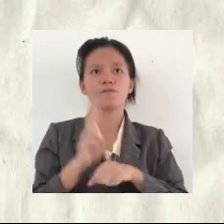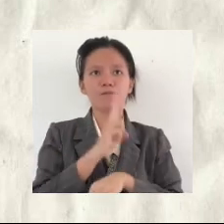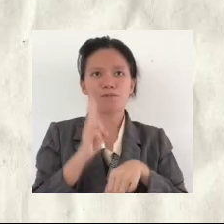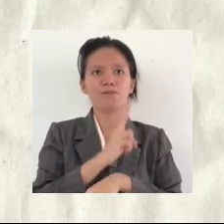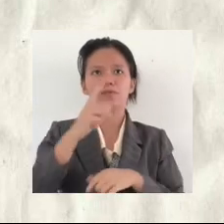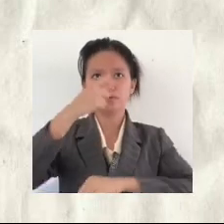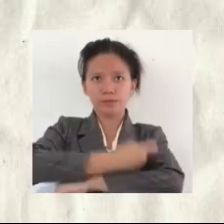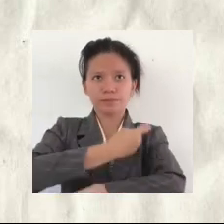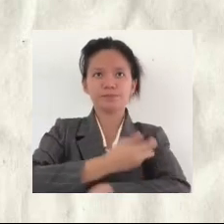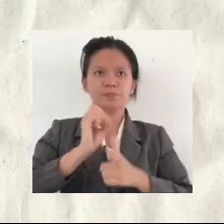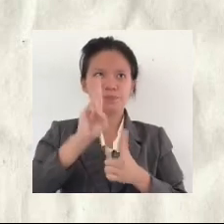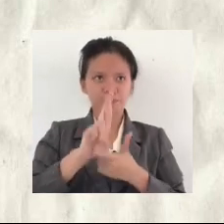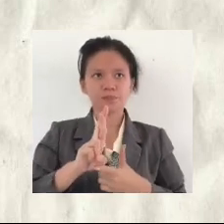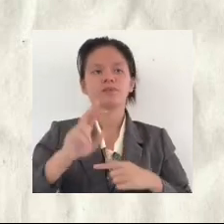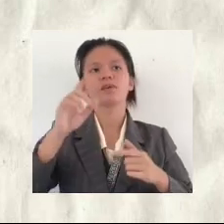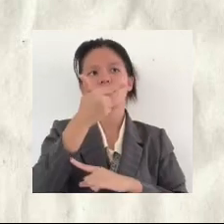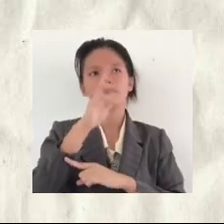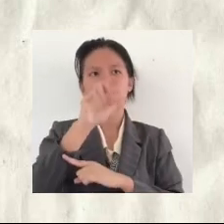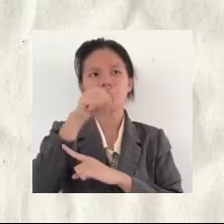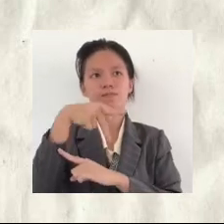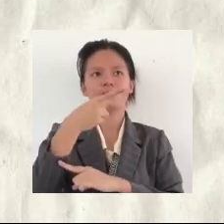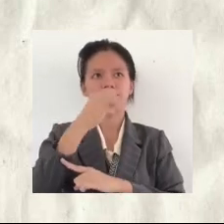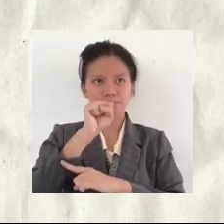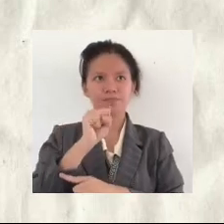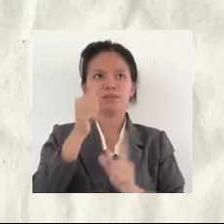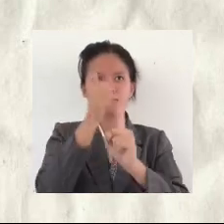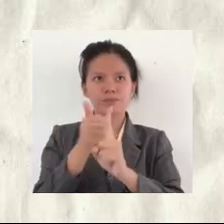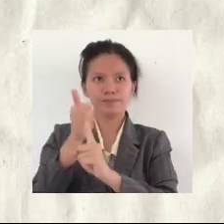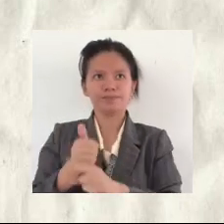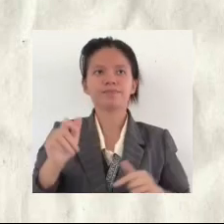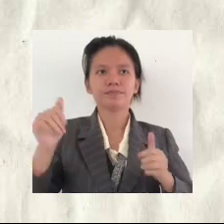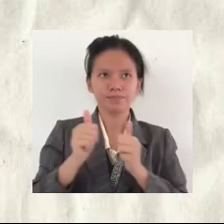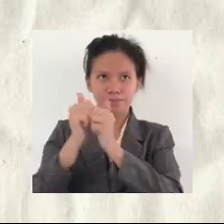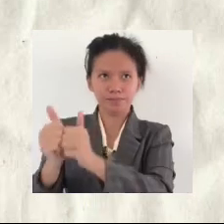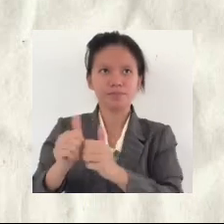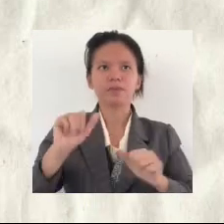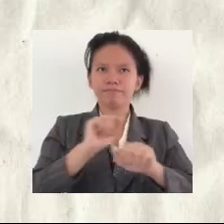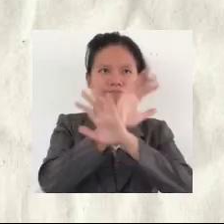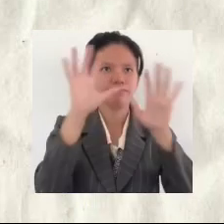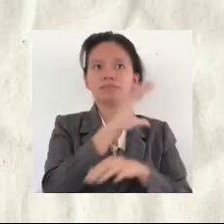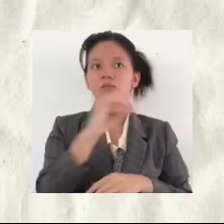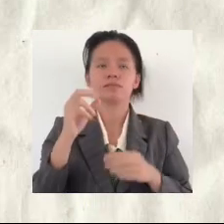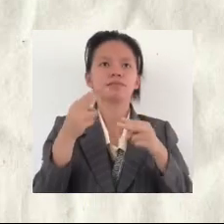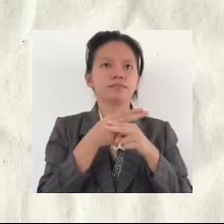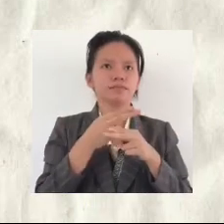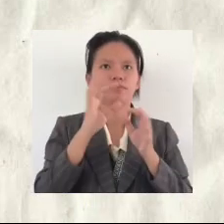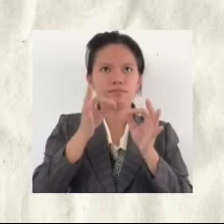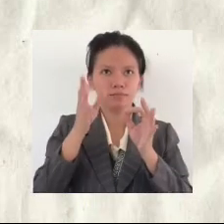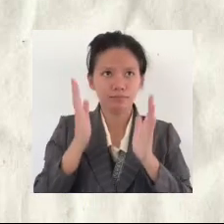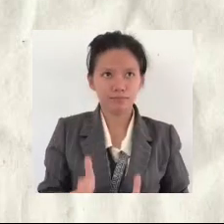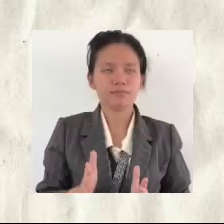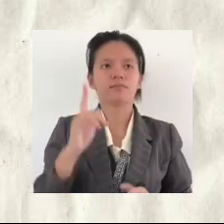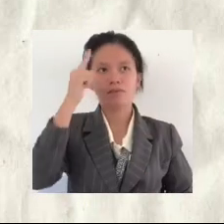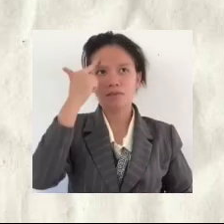figures. 9. Write the summary of your results. Summarize the key findings in a brief paragraph